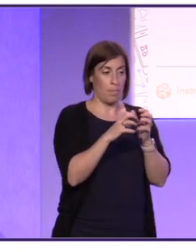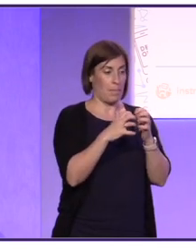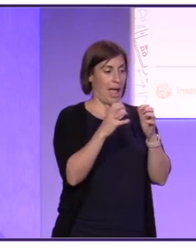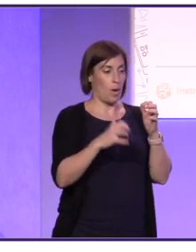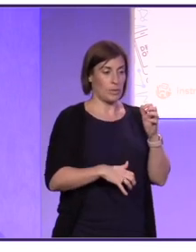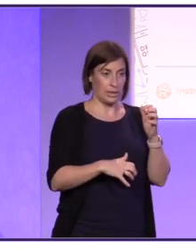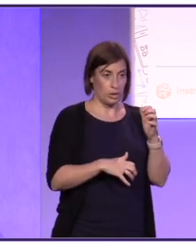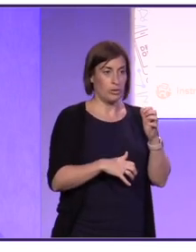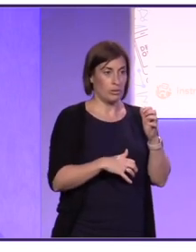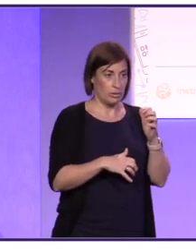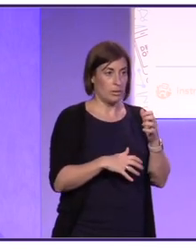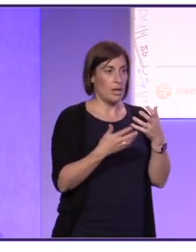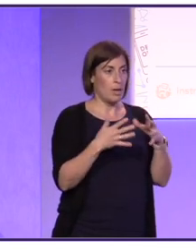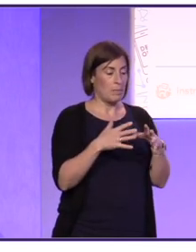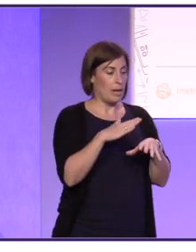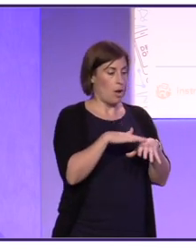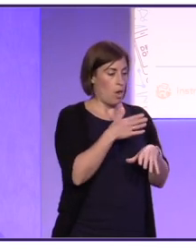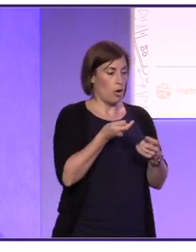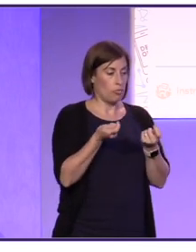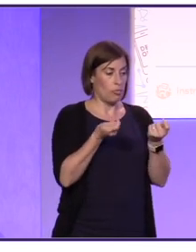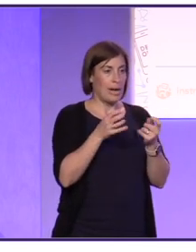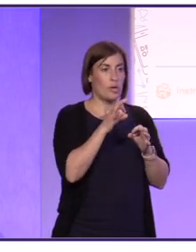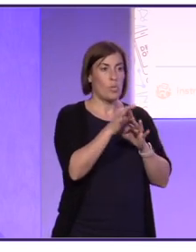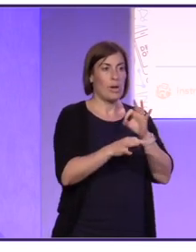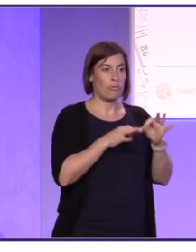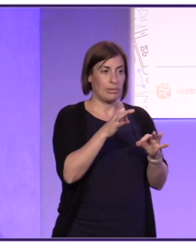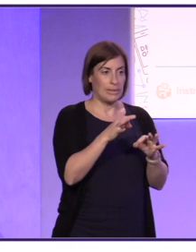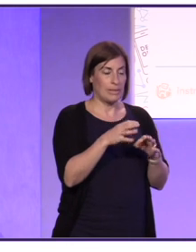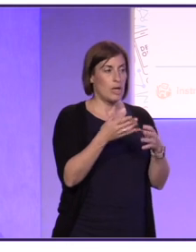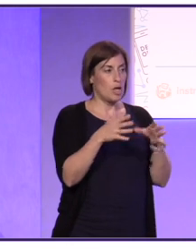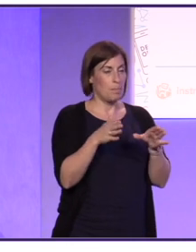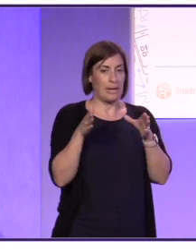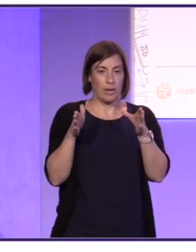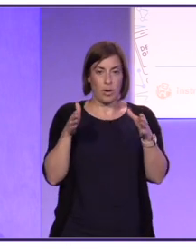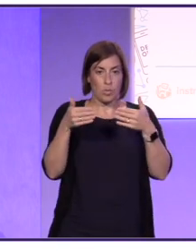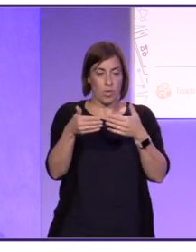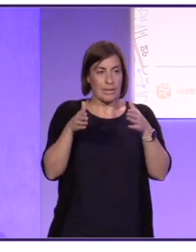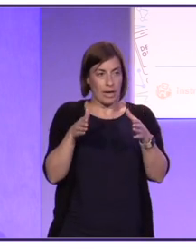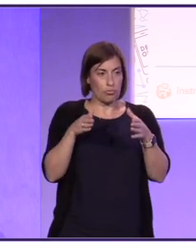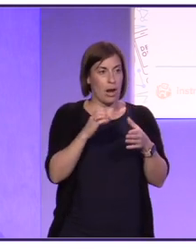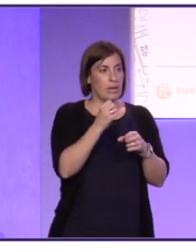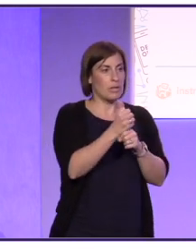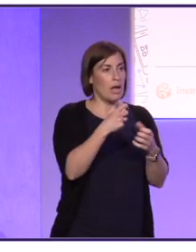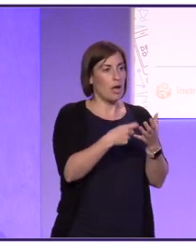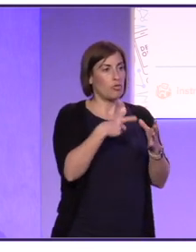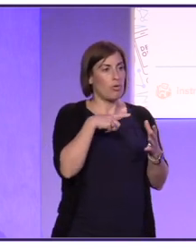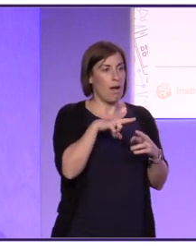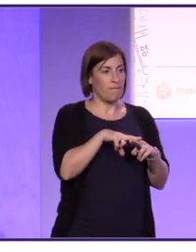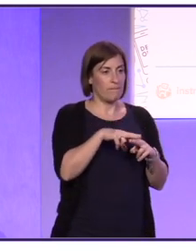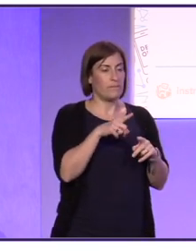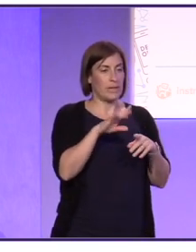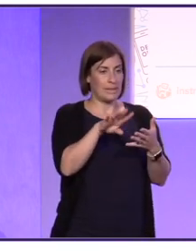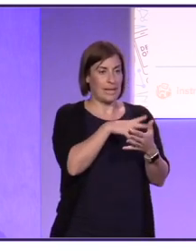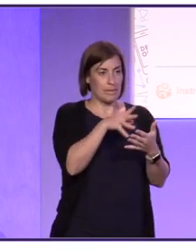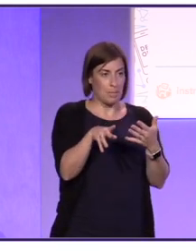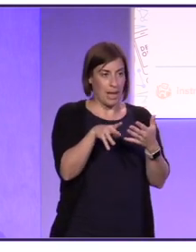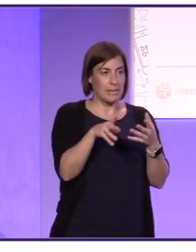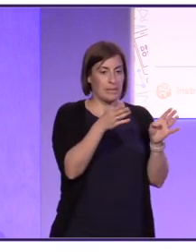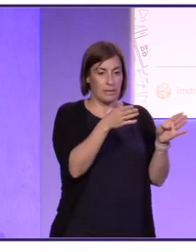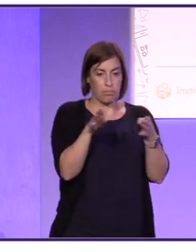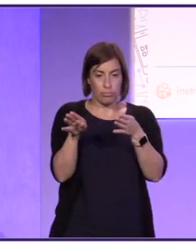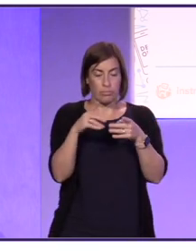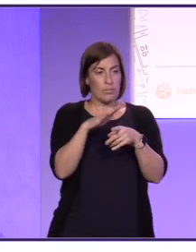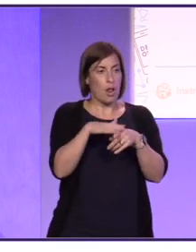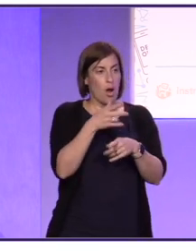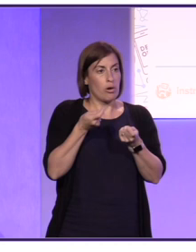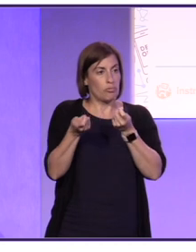a long-running query. We had tried to containerize a graph database, and this long-running query just kept blowing